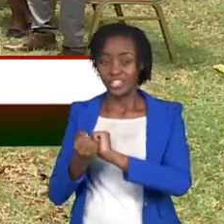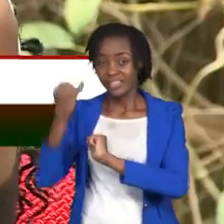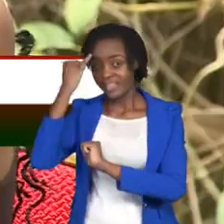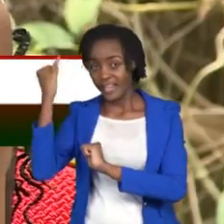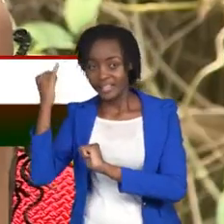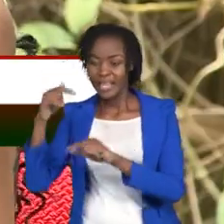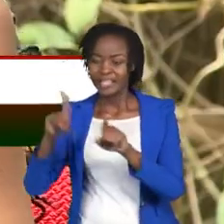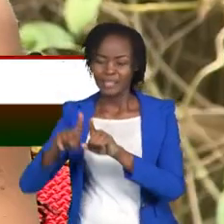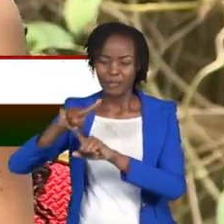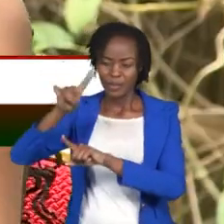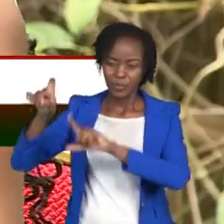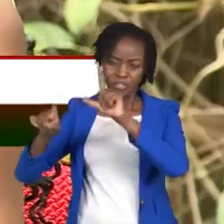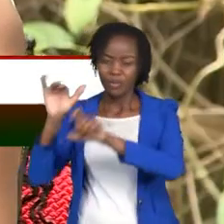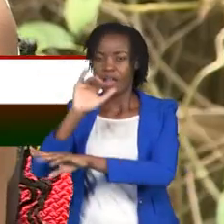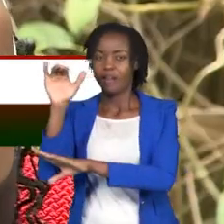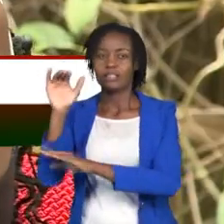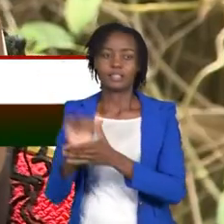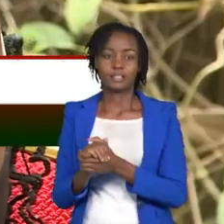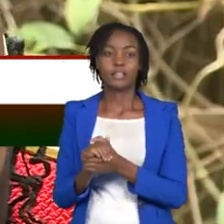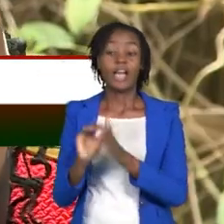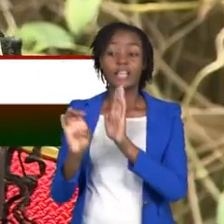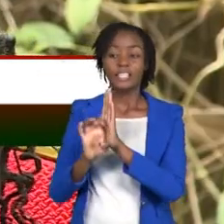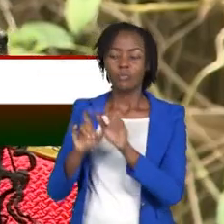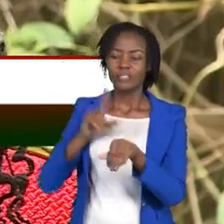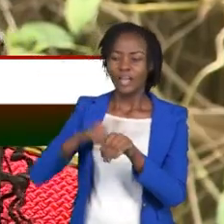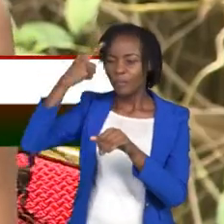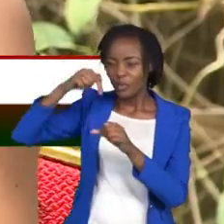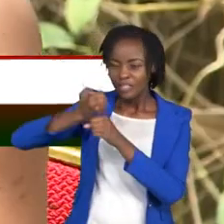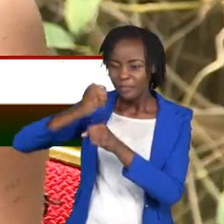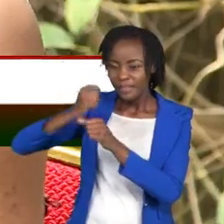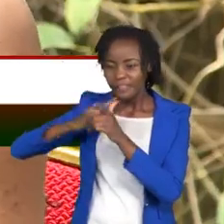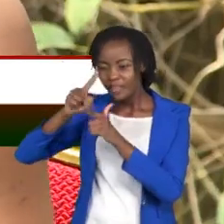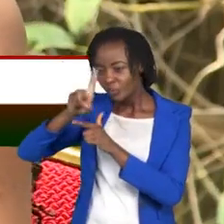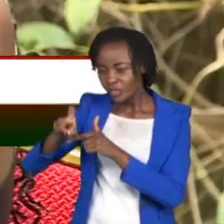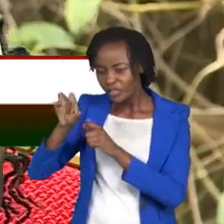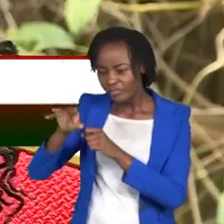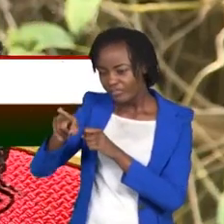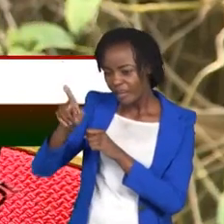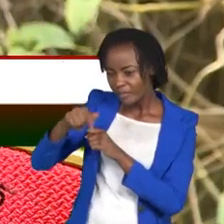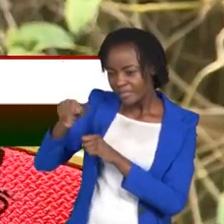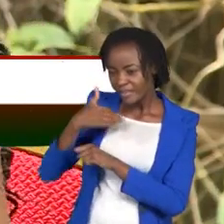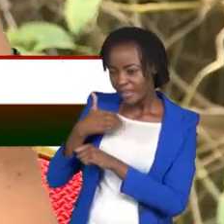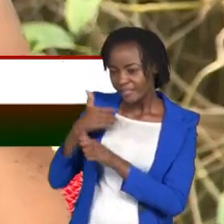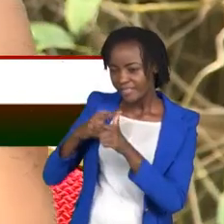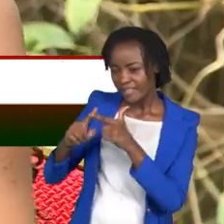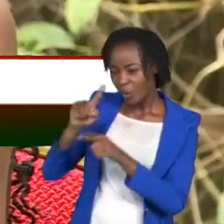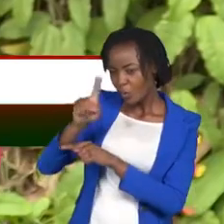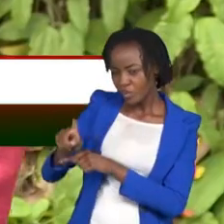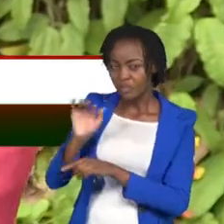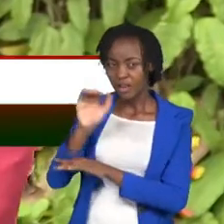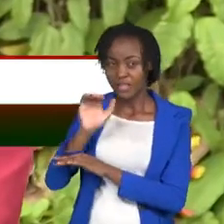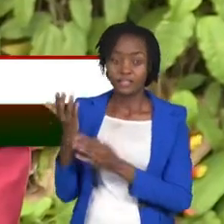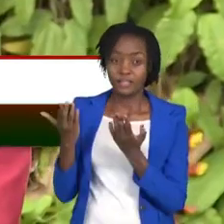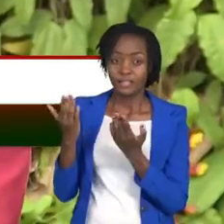but ask questions. When these policies are being made, ask questions. If you see something is wrong, ask questions, because it is in asking